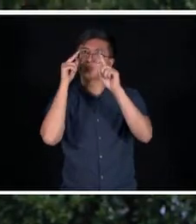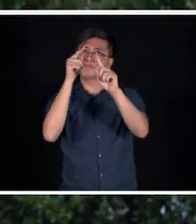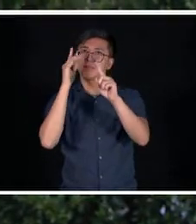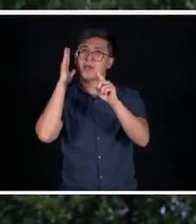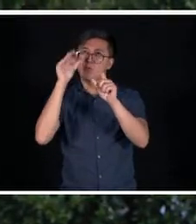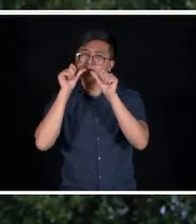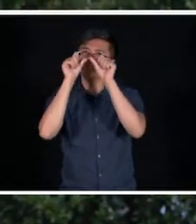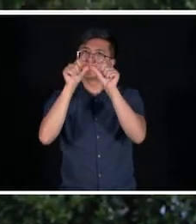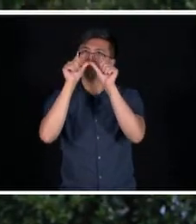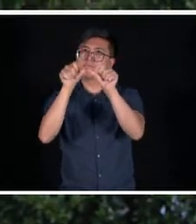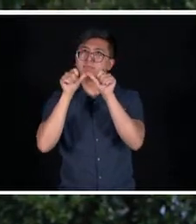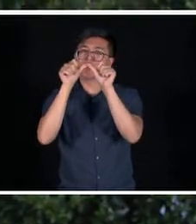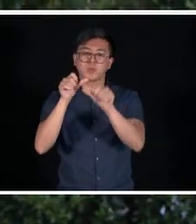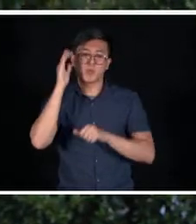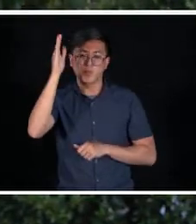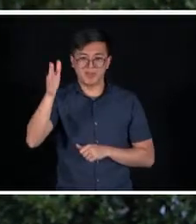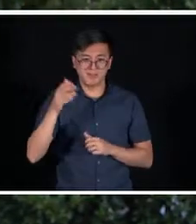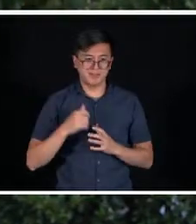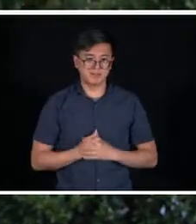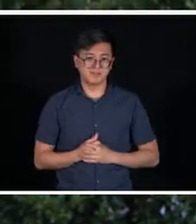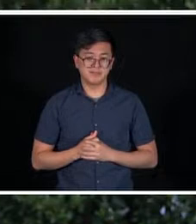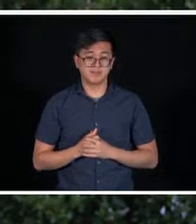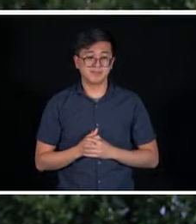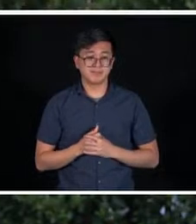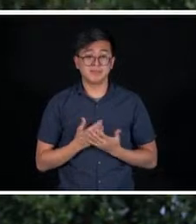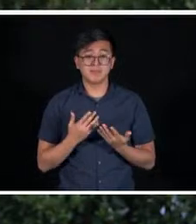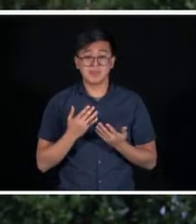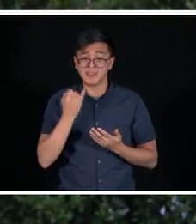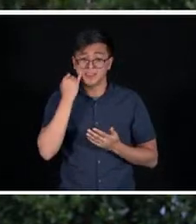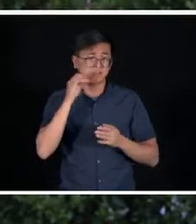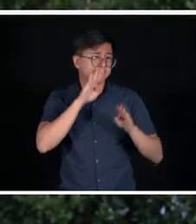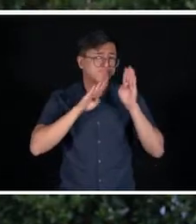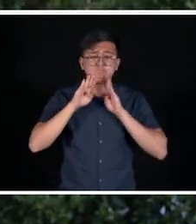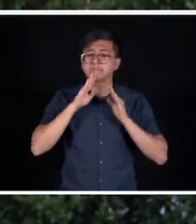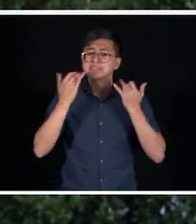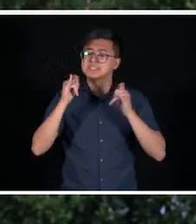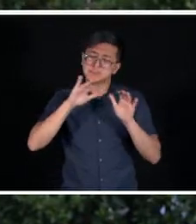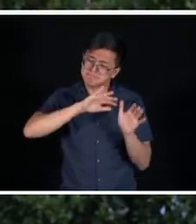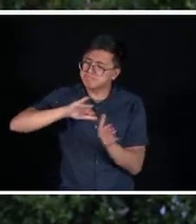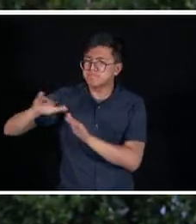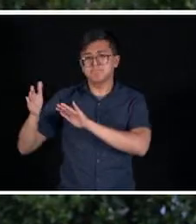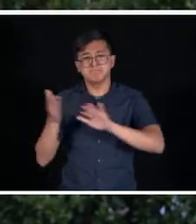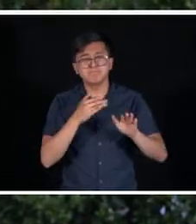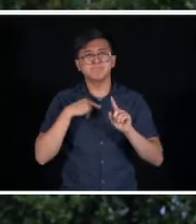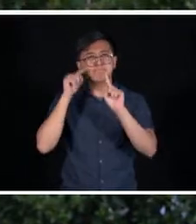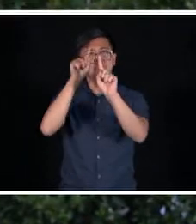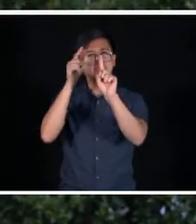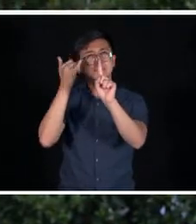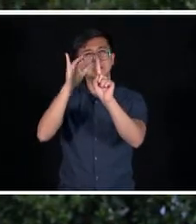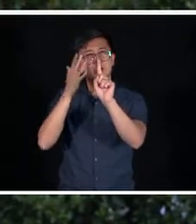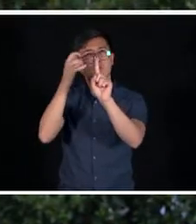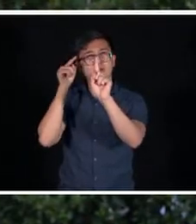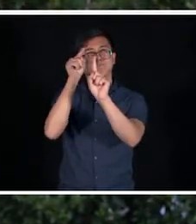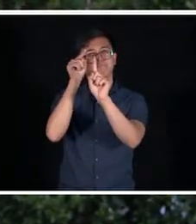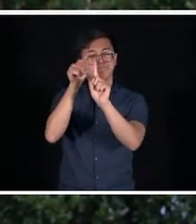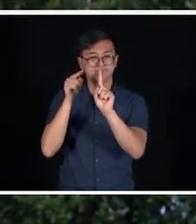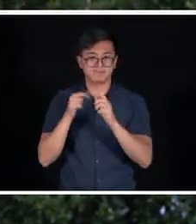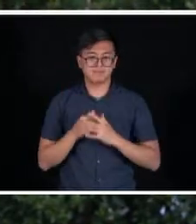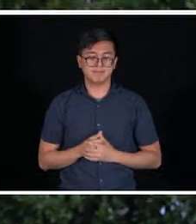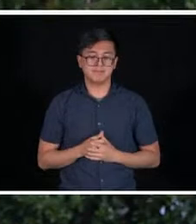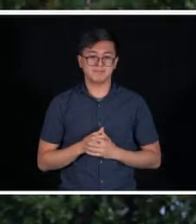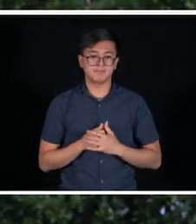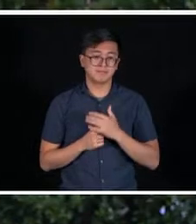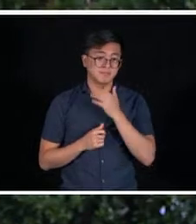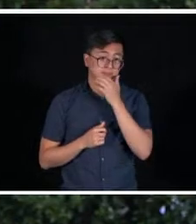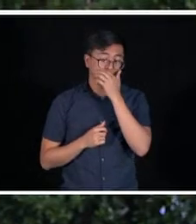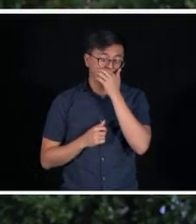forward, and even in the face of adversity. Secondly, resilience. Life